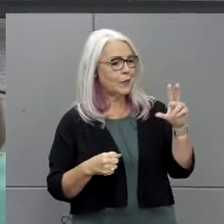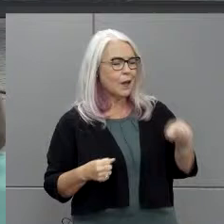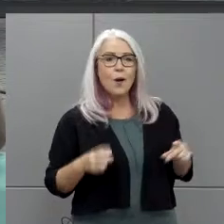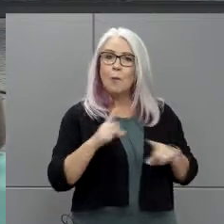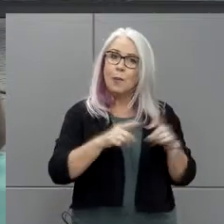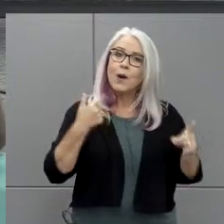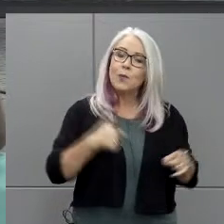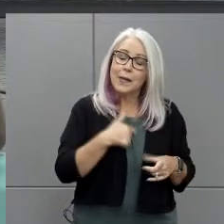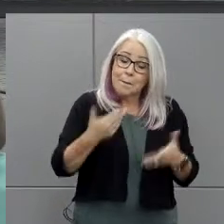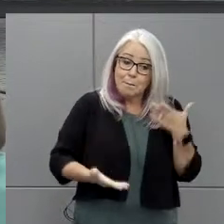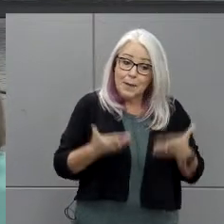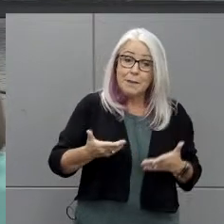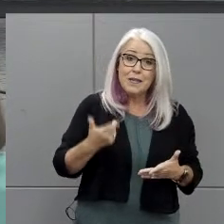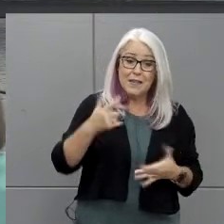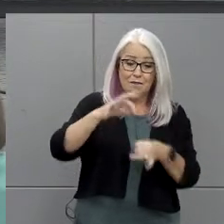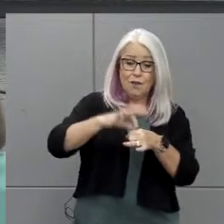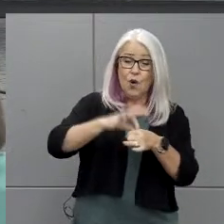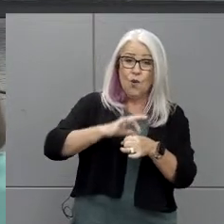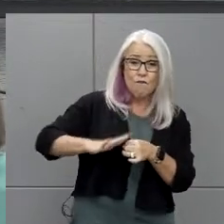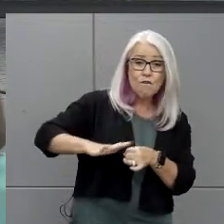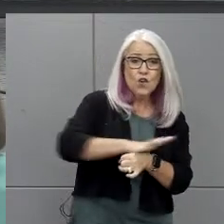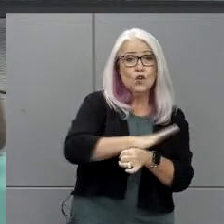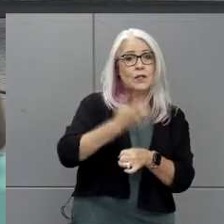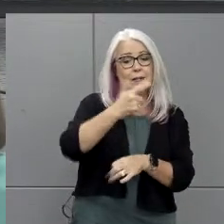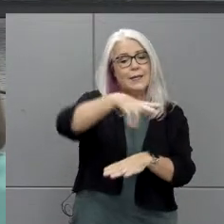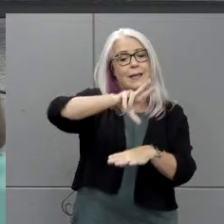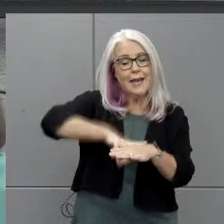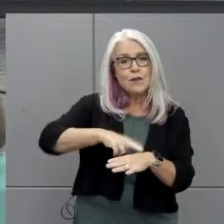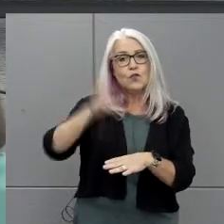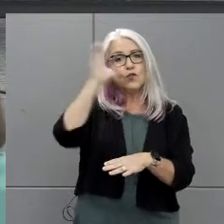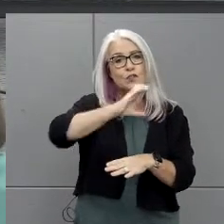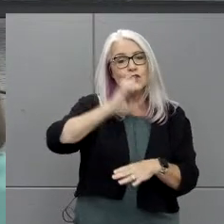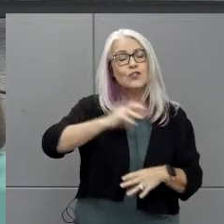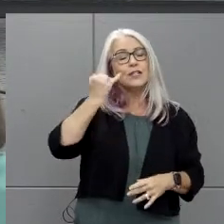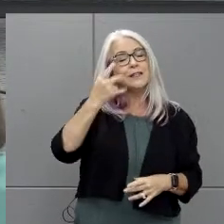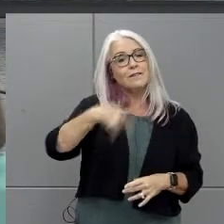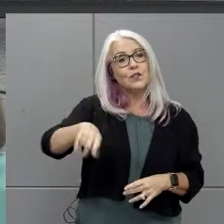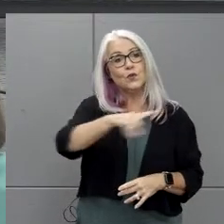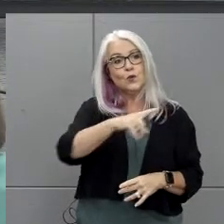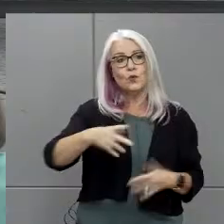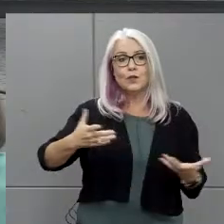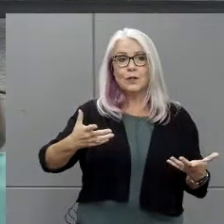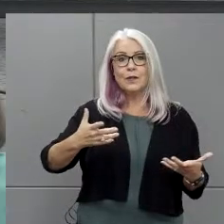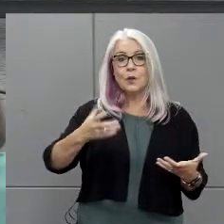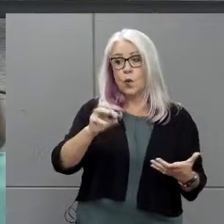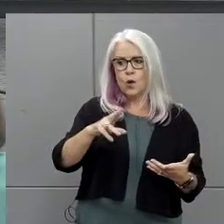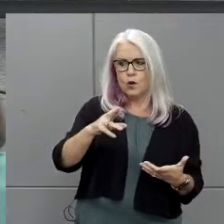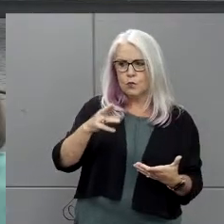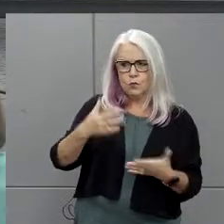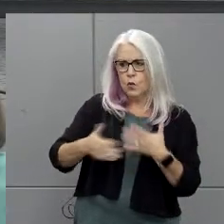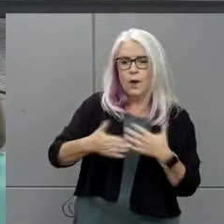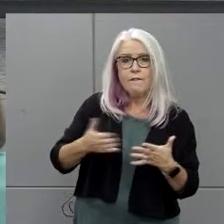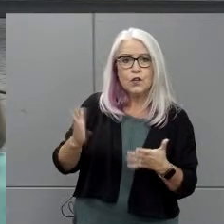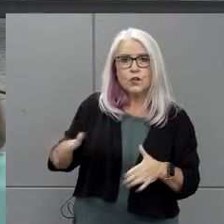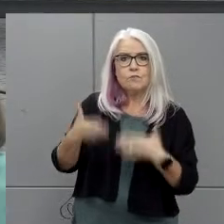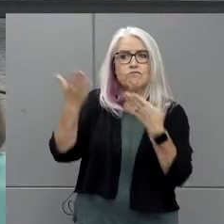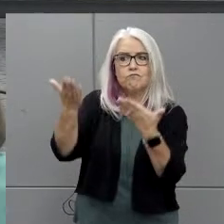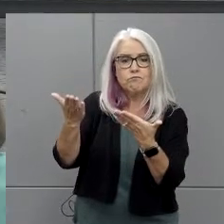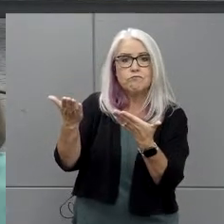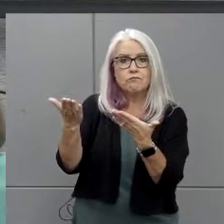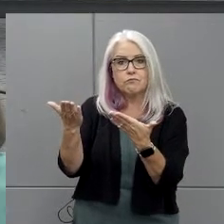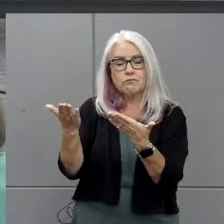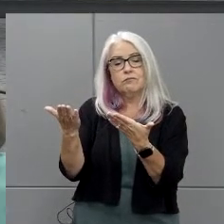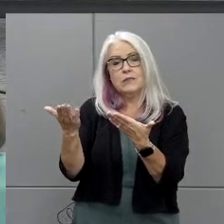have a unanimous vote to do a national search. If you make a motion or whomever makes a motion